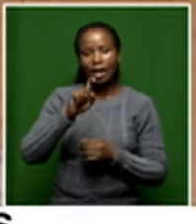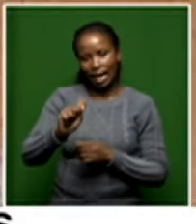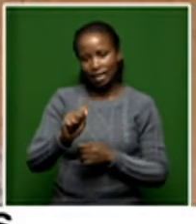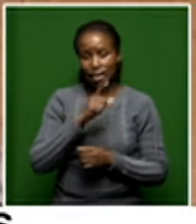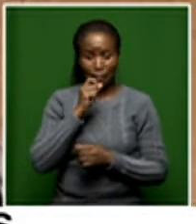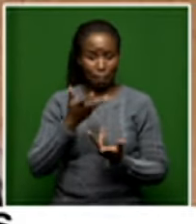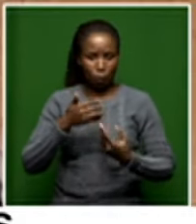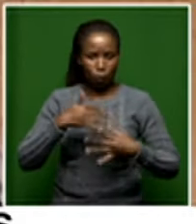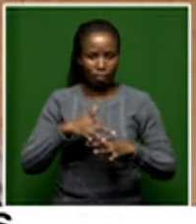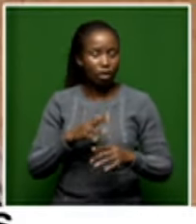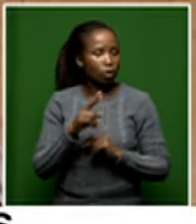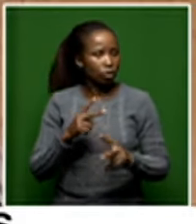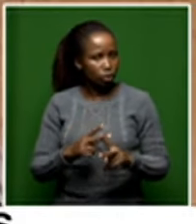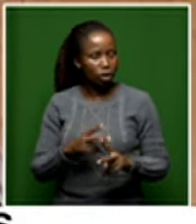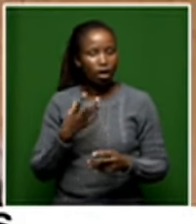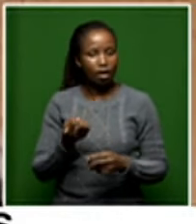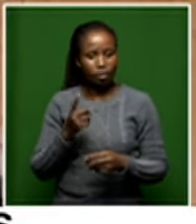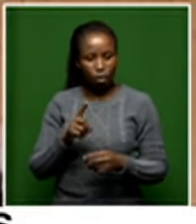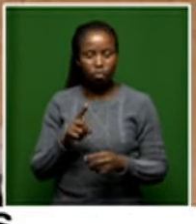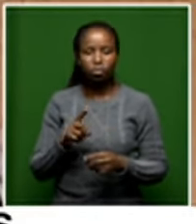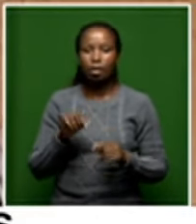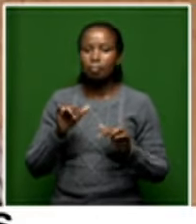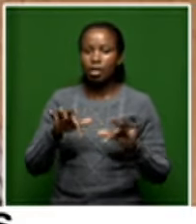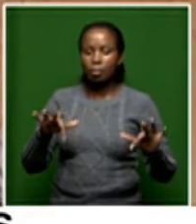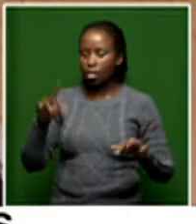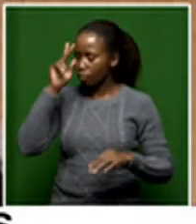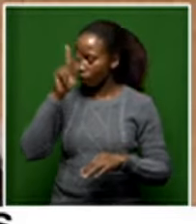also have a great network of very professional